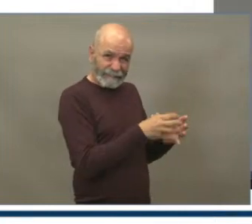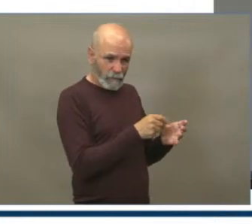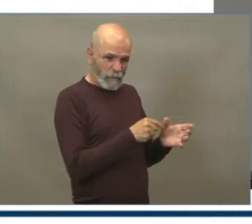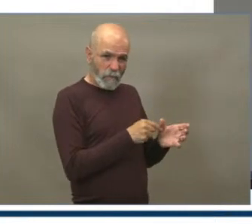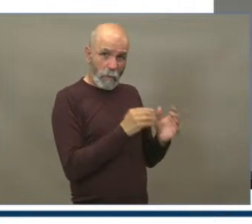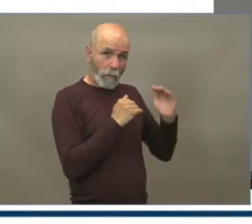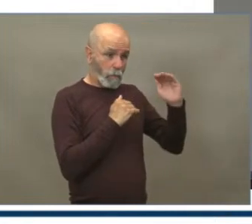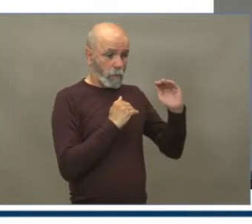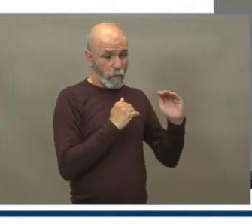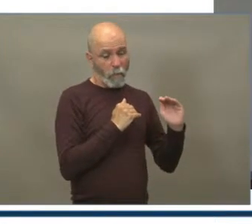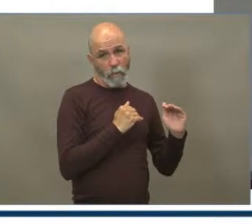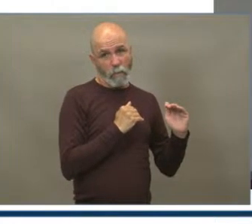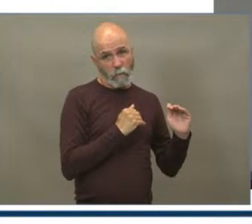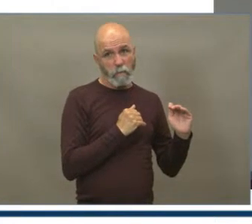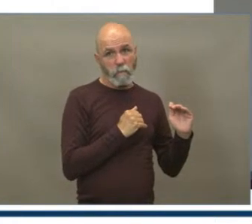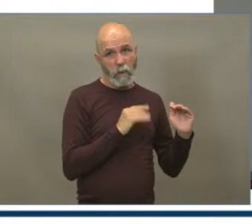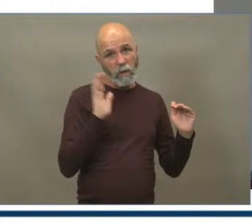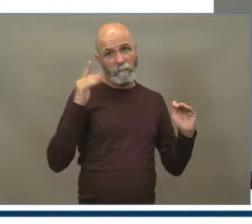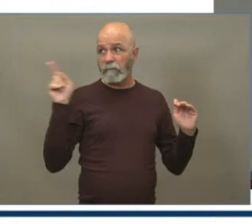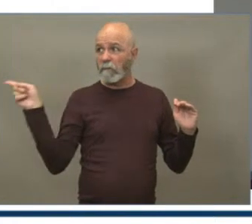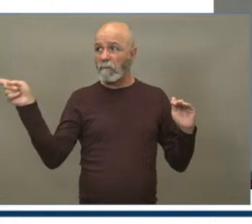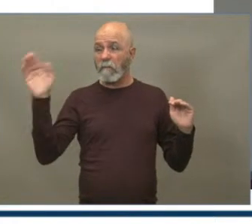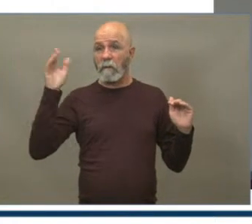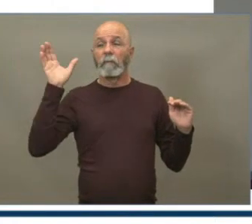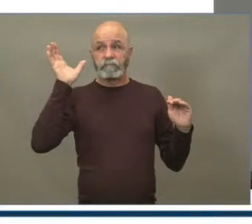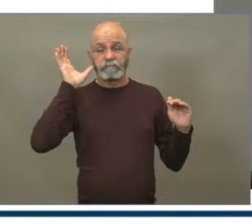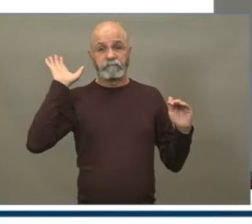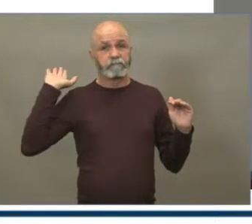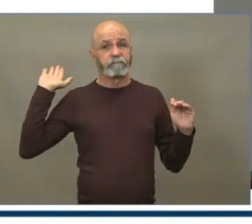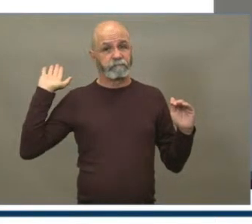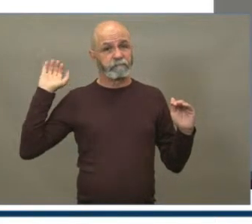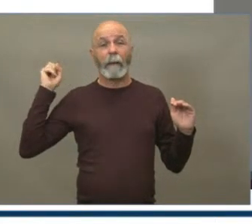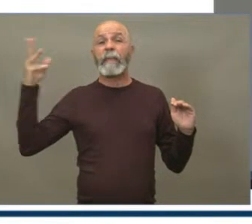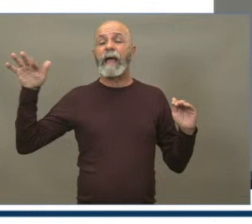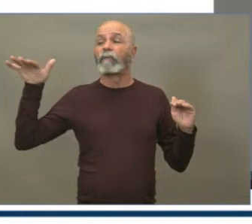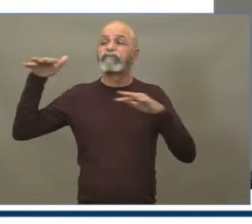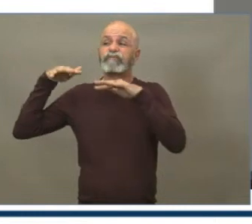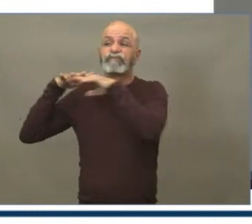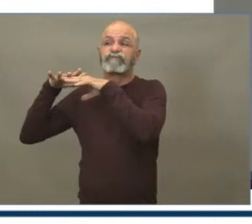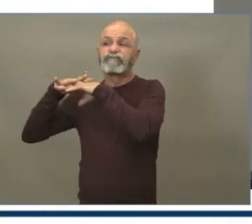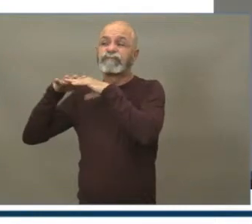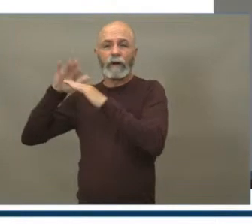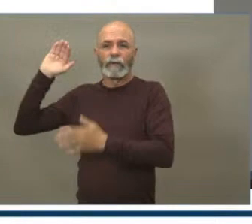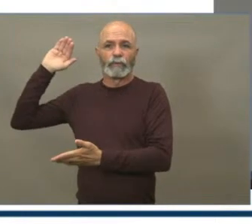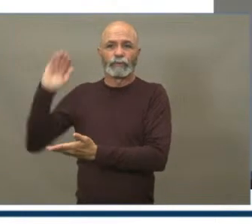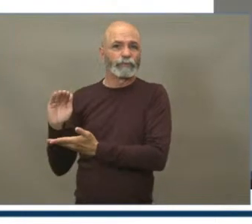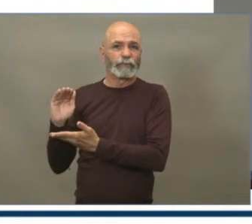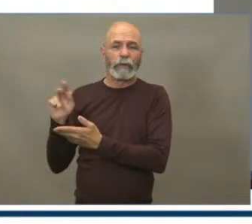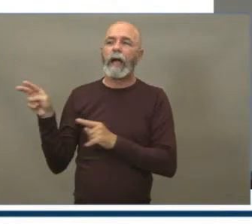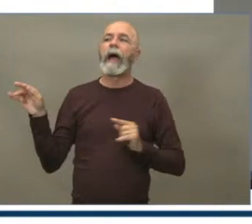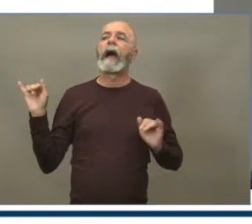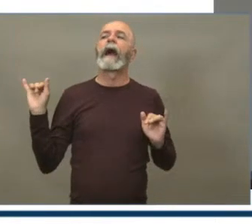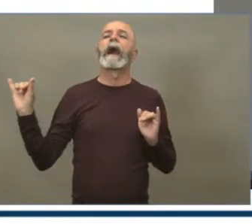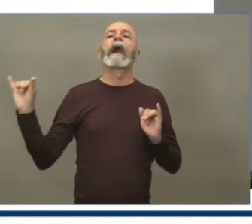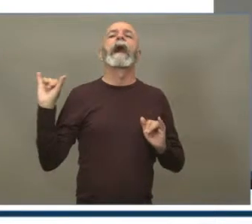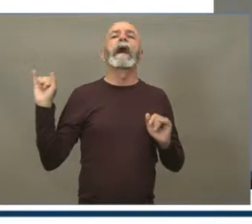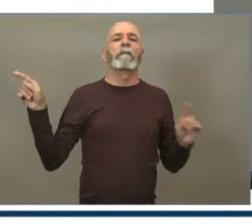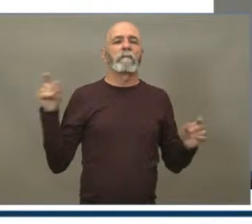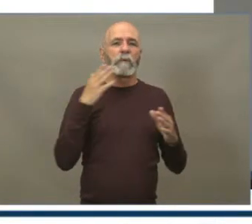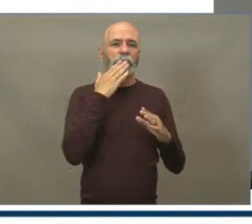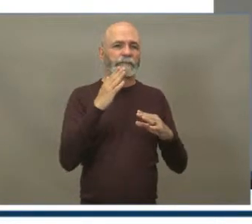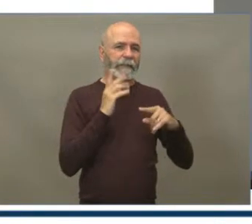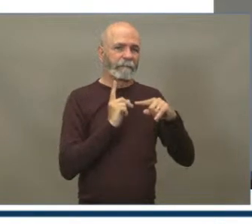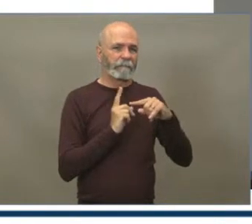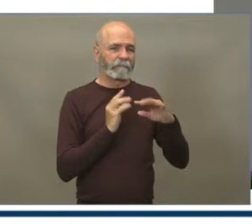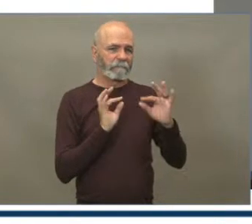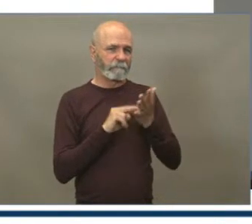following the restrictions and having far fewer contacts when they might have been infectious. And that's a very important indicator that says how many